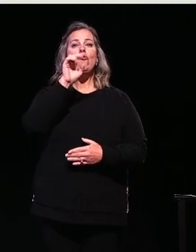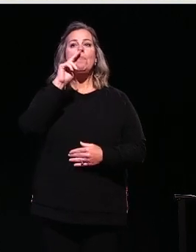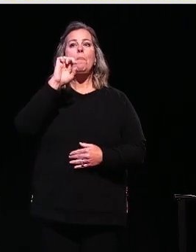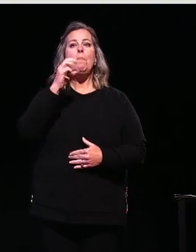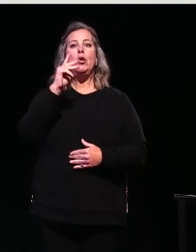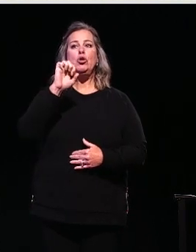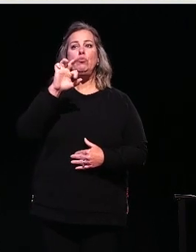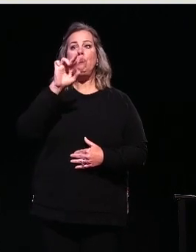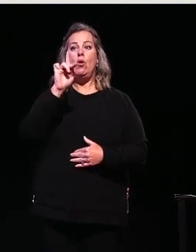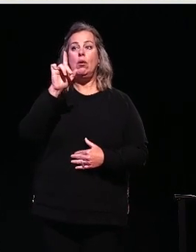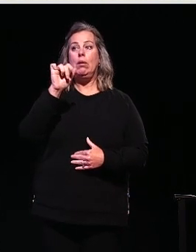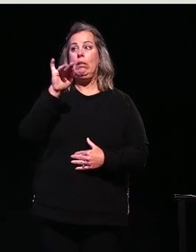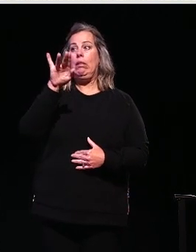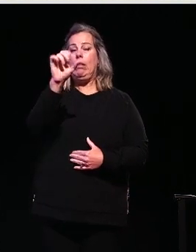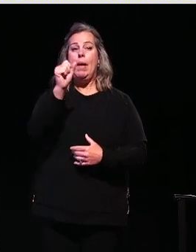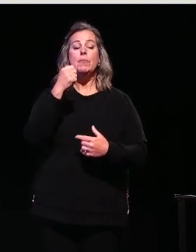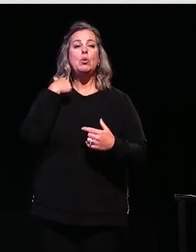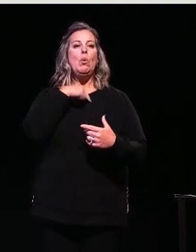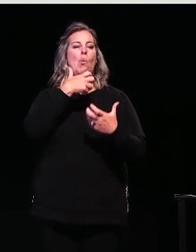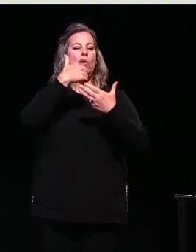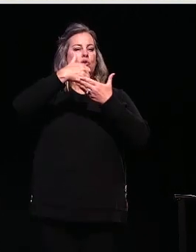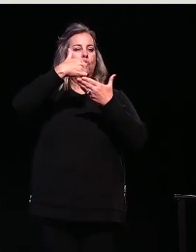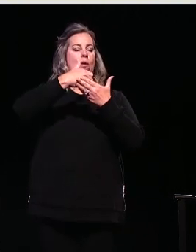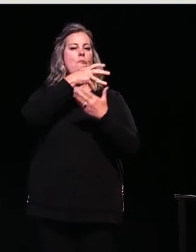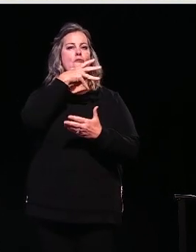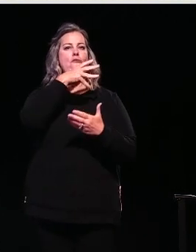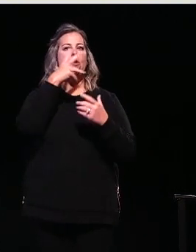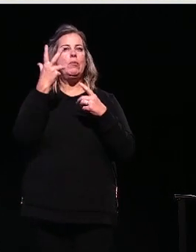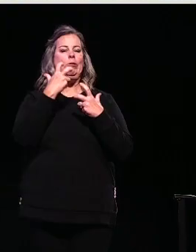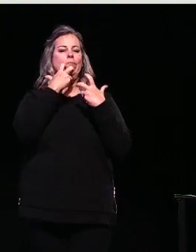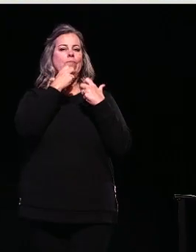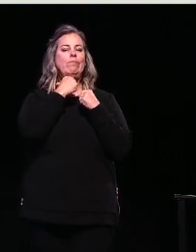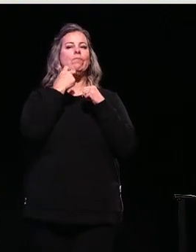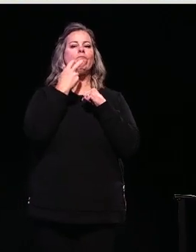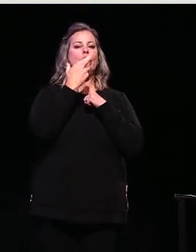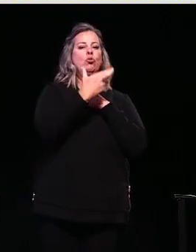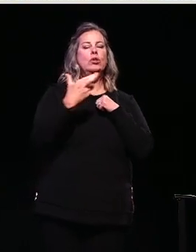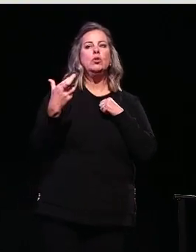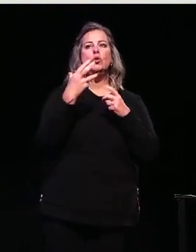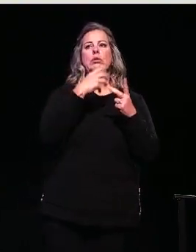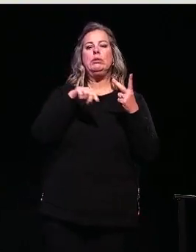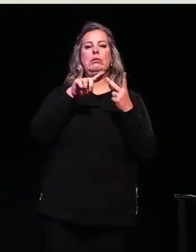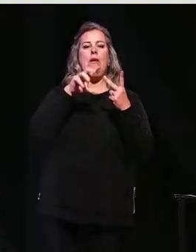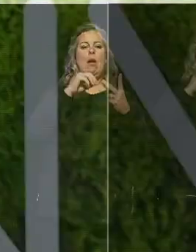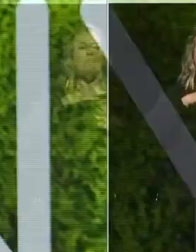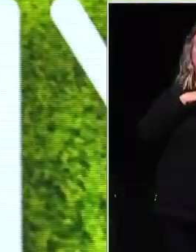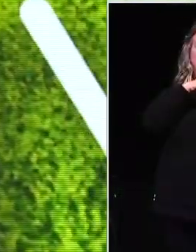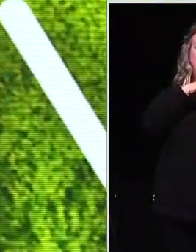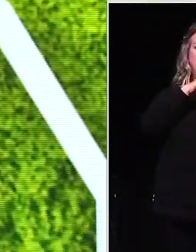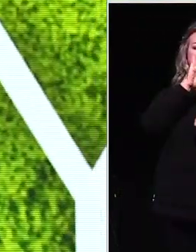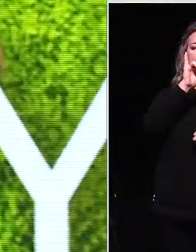weather forecasting to help farmers save resources and protect their yields, most